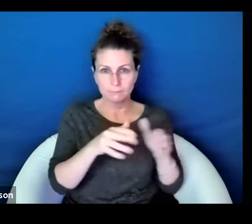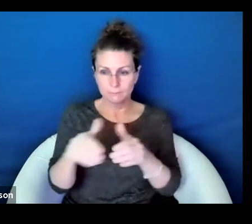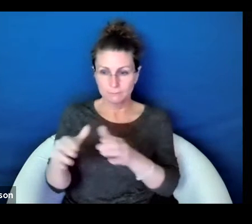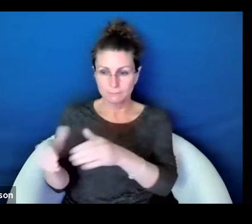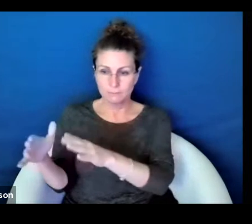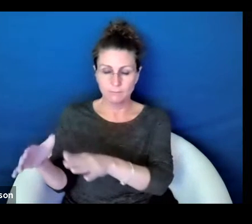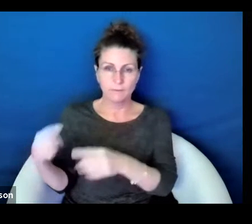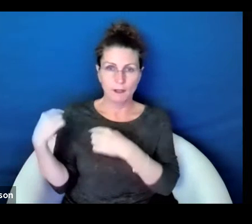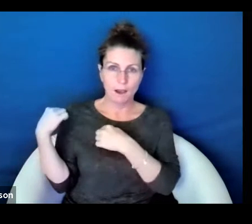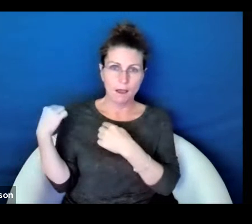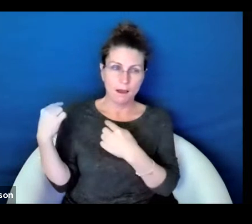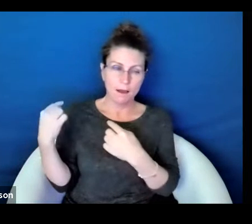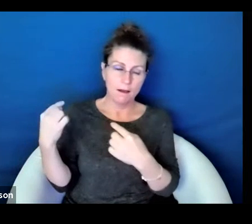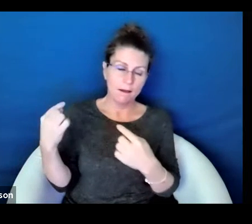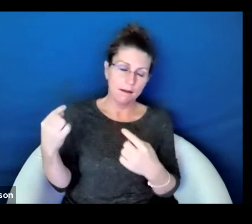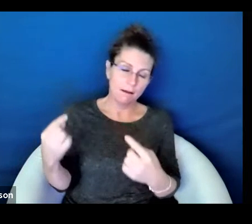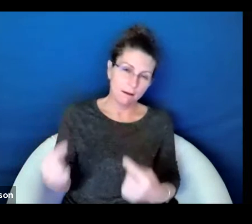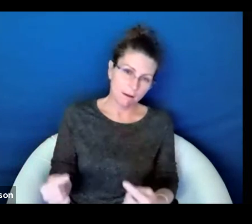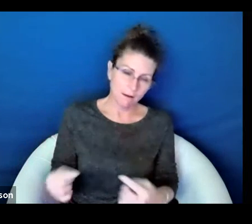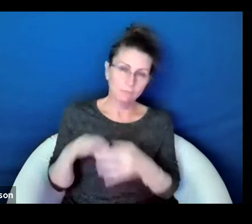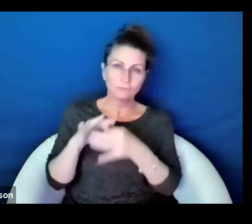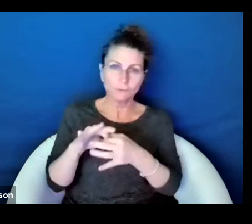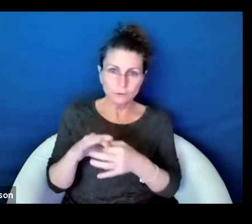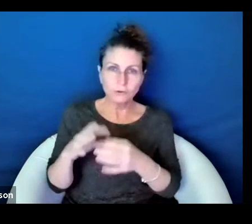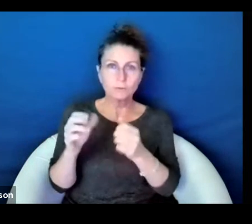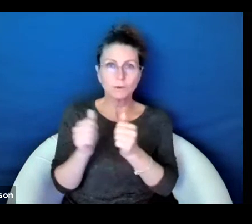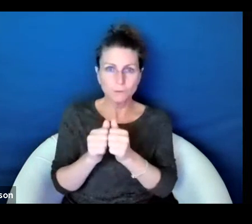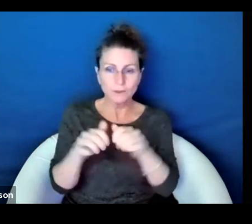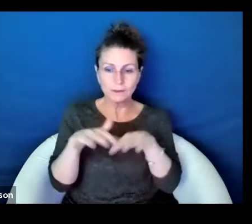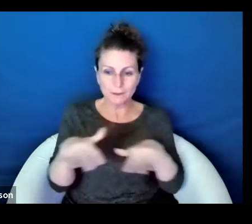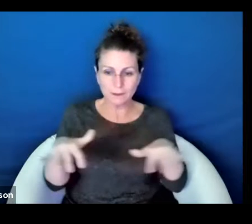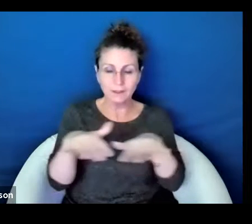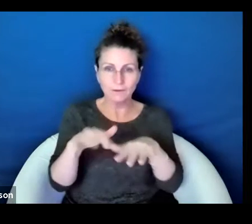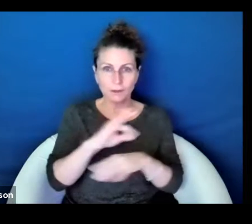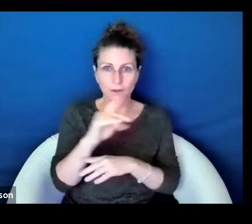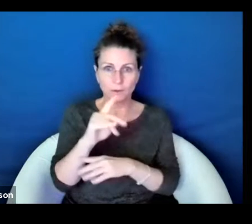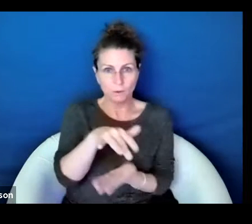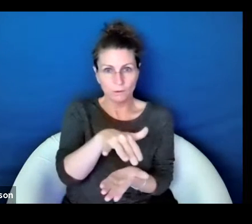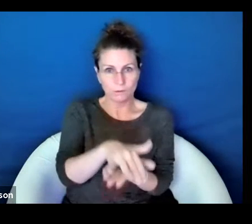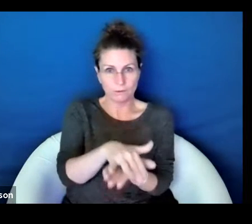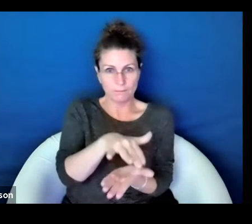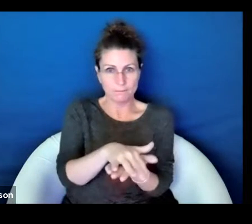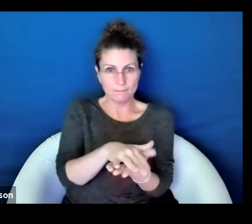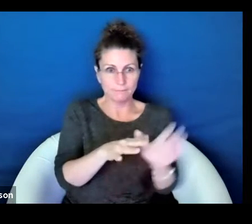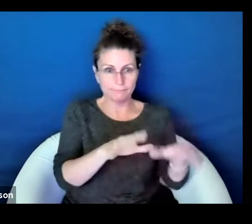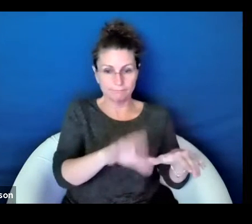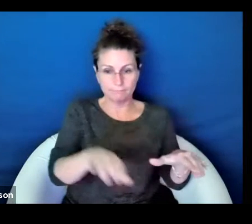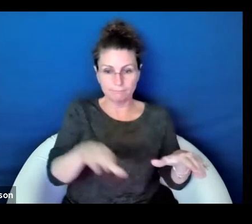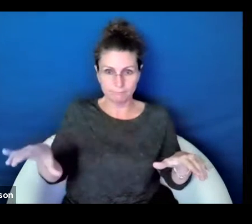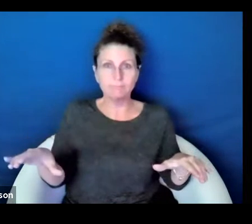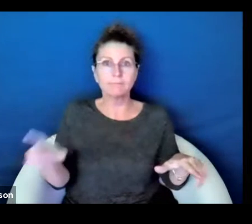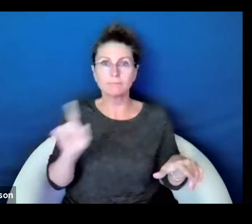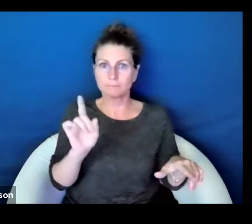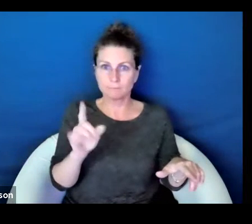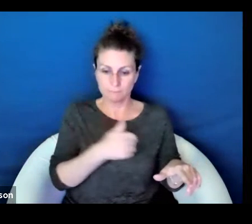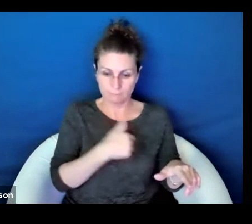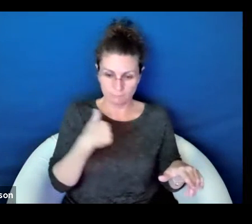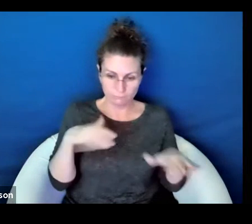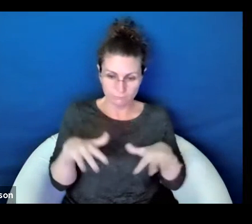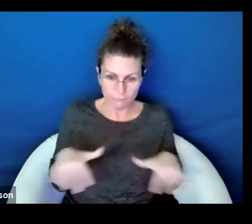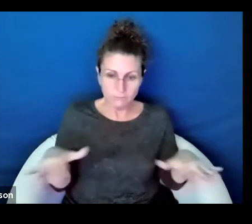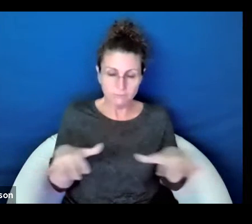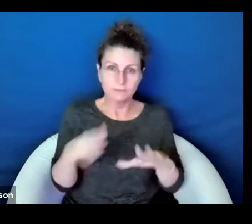long-standing relationships with the territories upon which York University campuses are located that precede